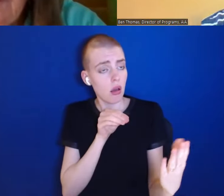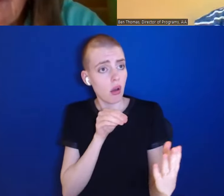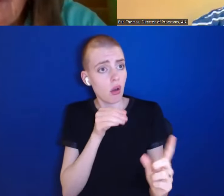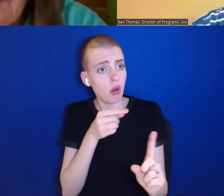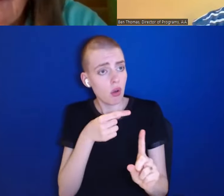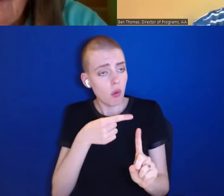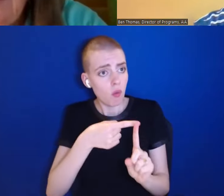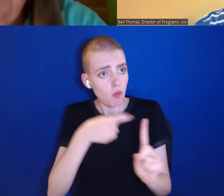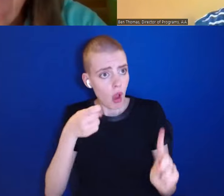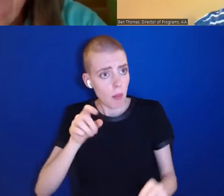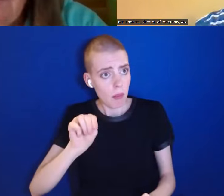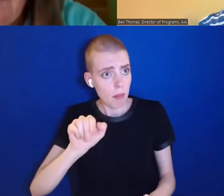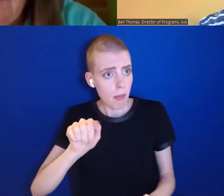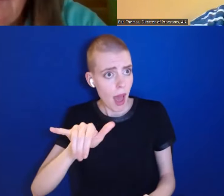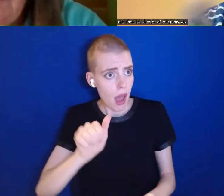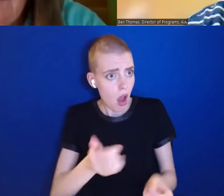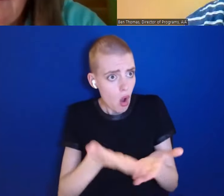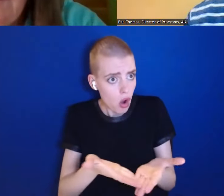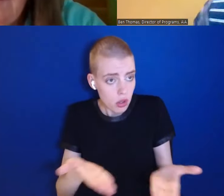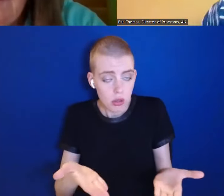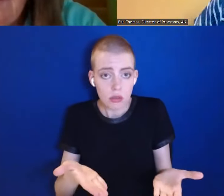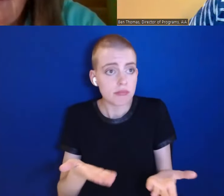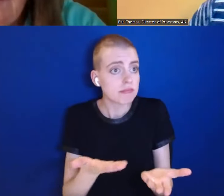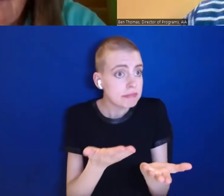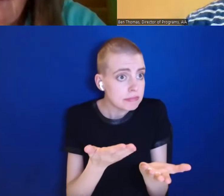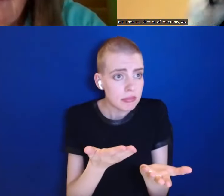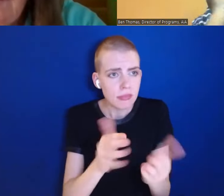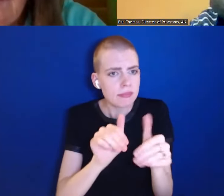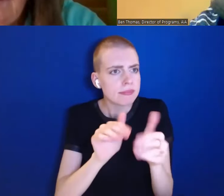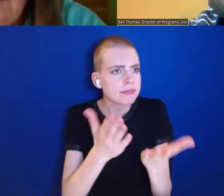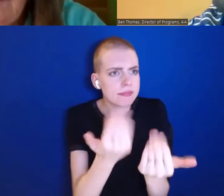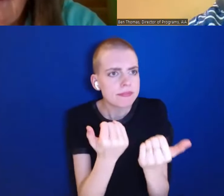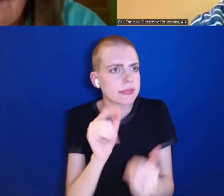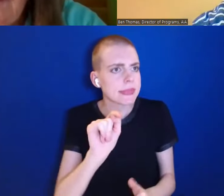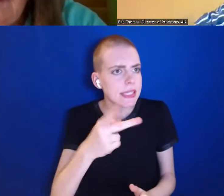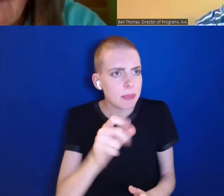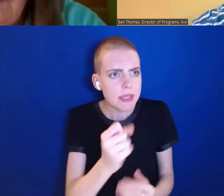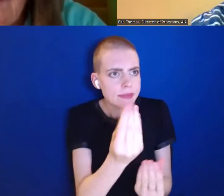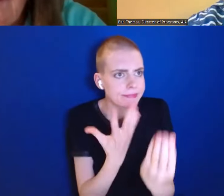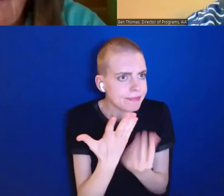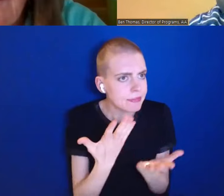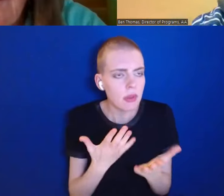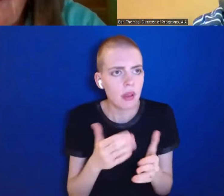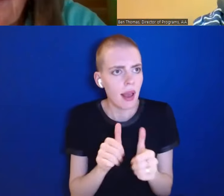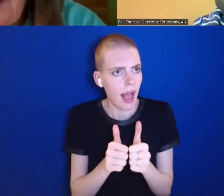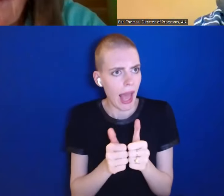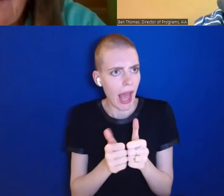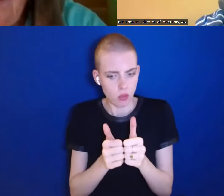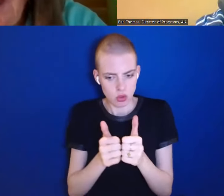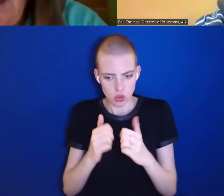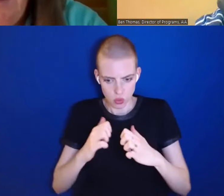found. And if so, do you have any tips on how you could reconstruct the canoe